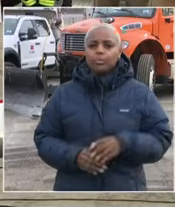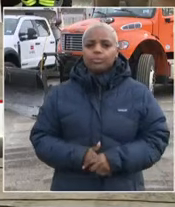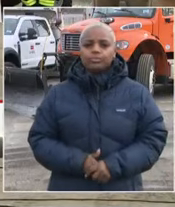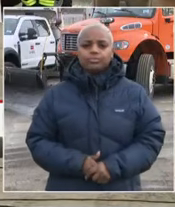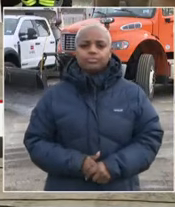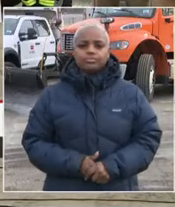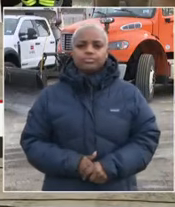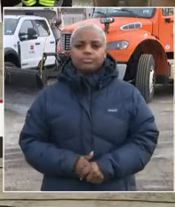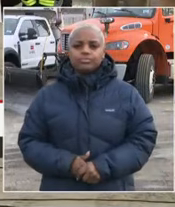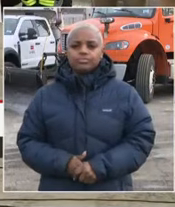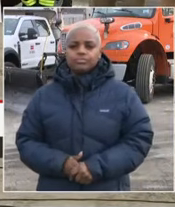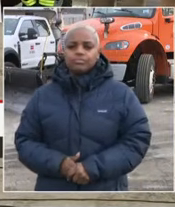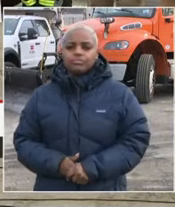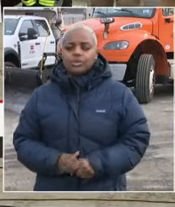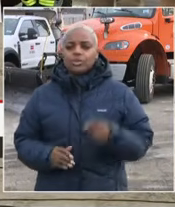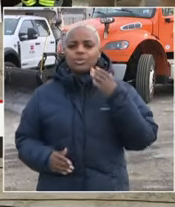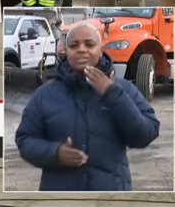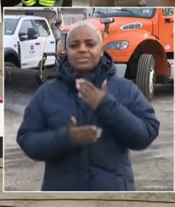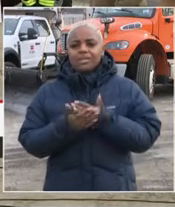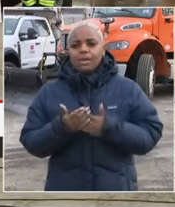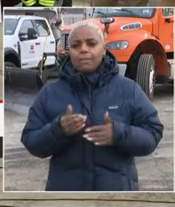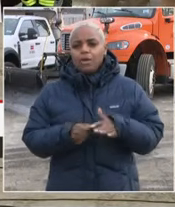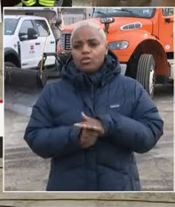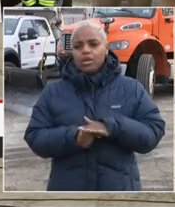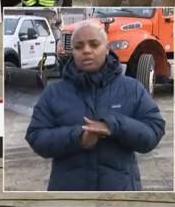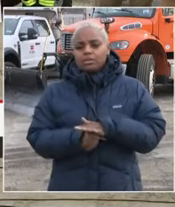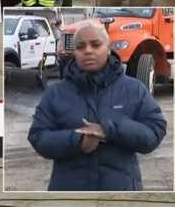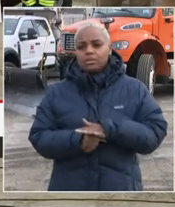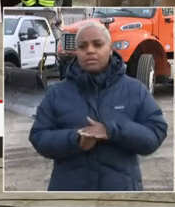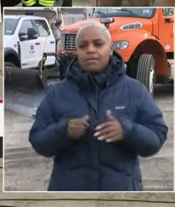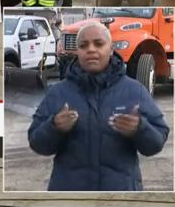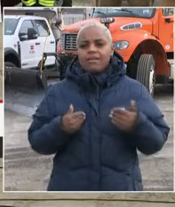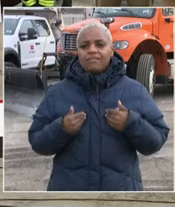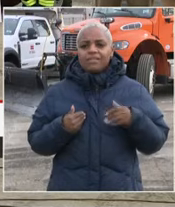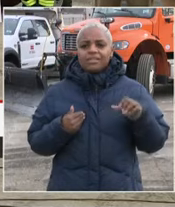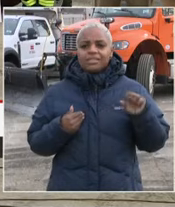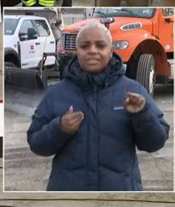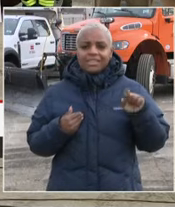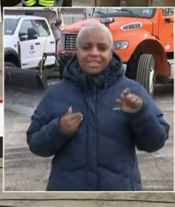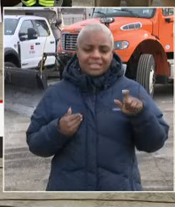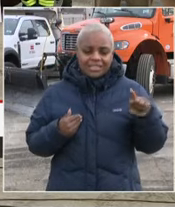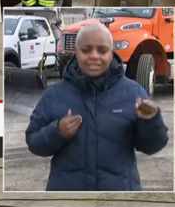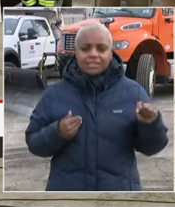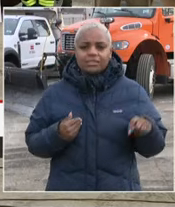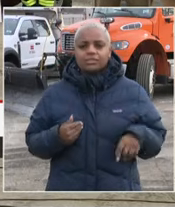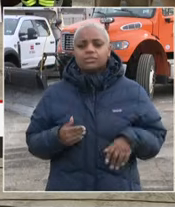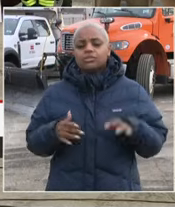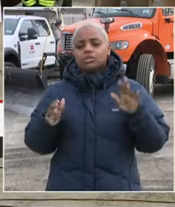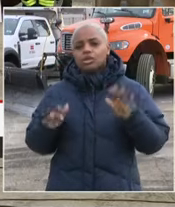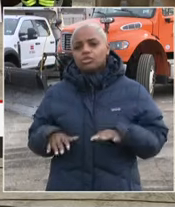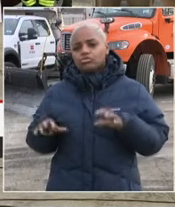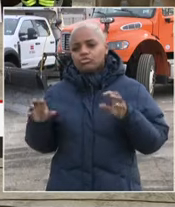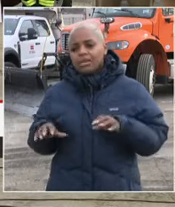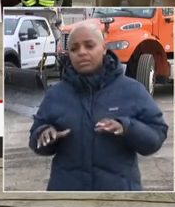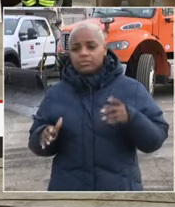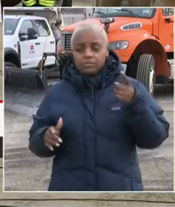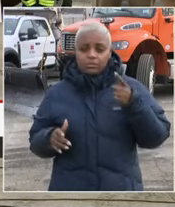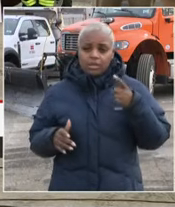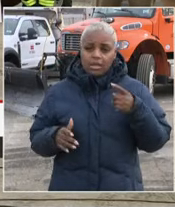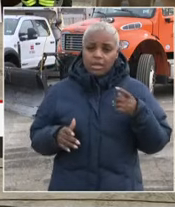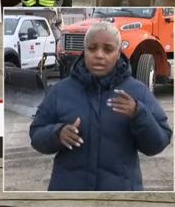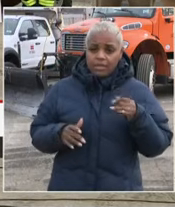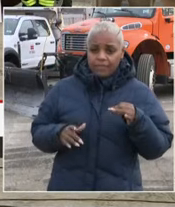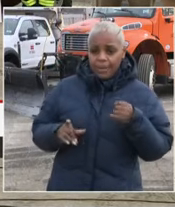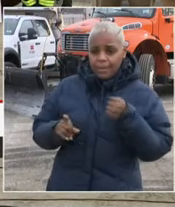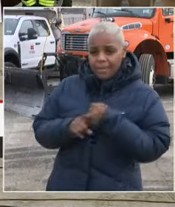in the suburbs around here, increasing chances of sleet and freezing rain. How much does that impact everything compared to the snow? And then just the